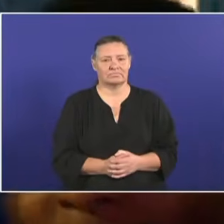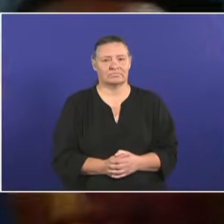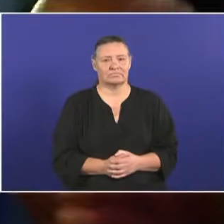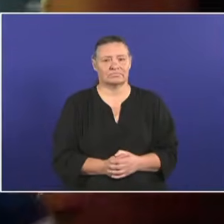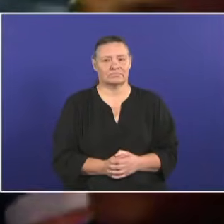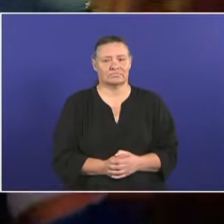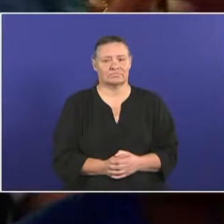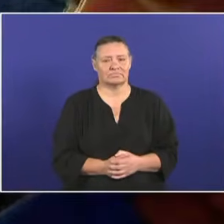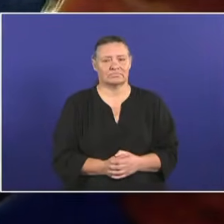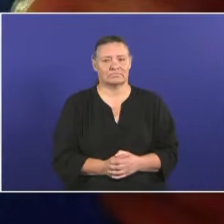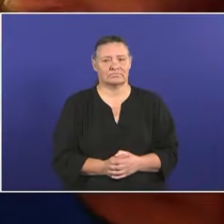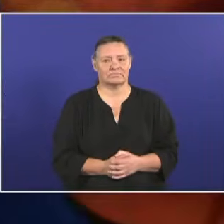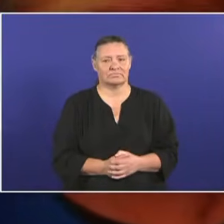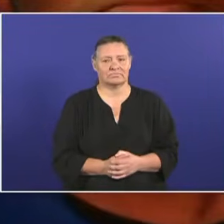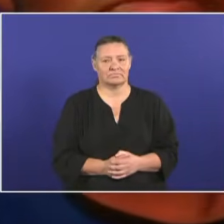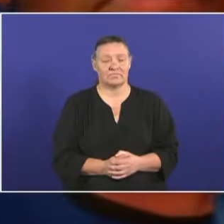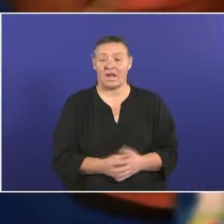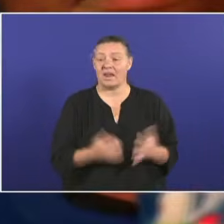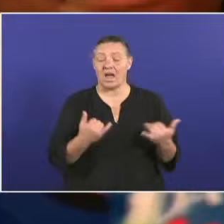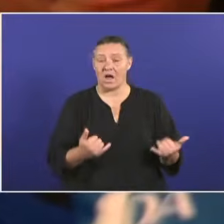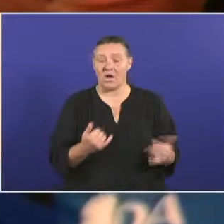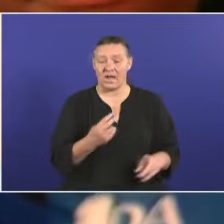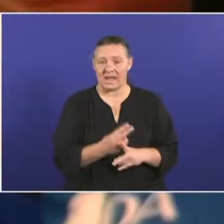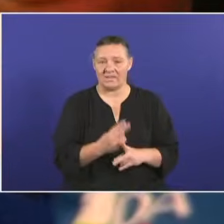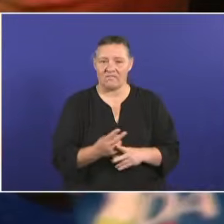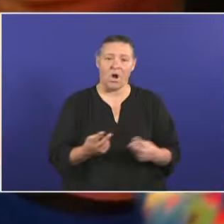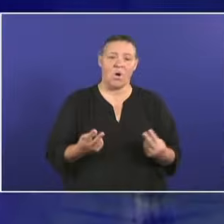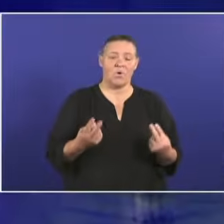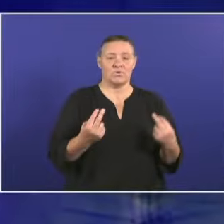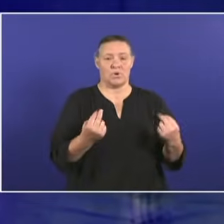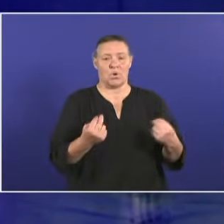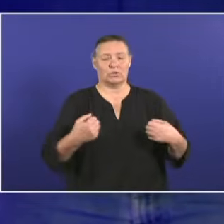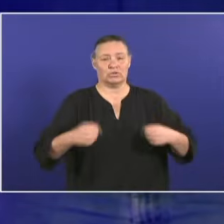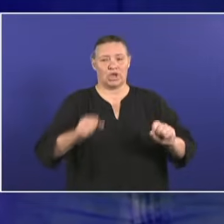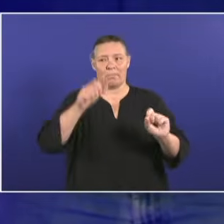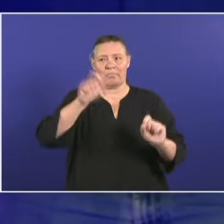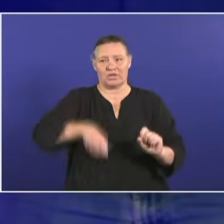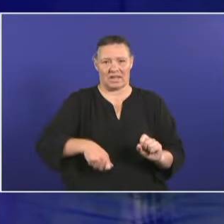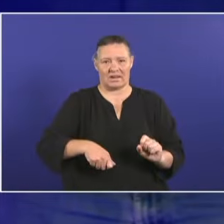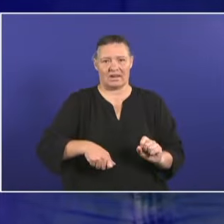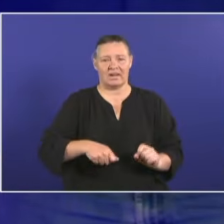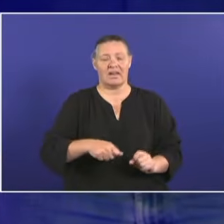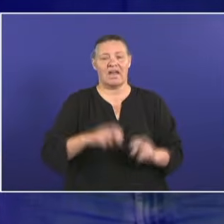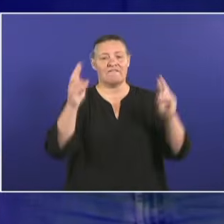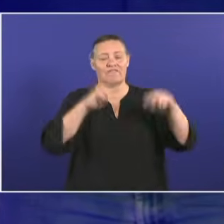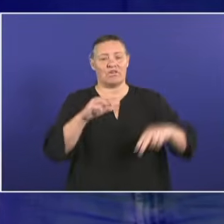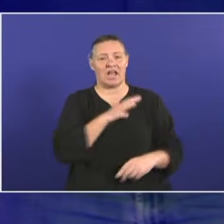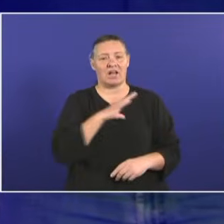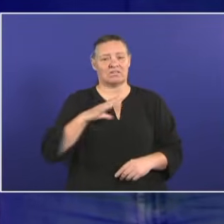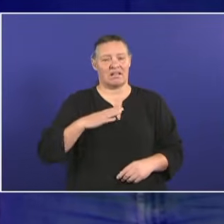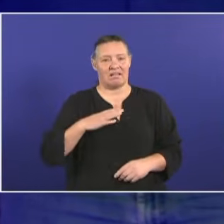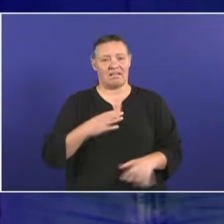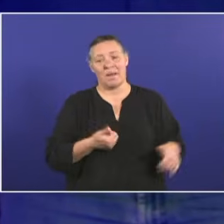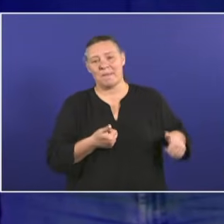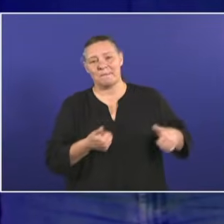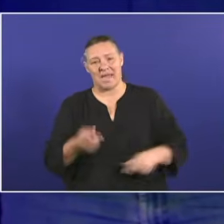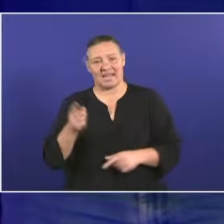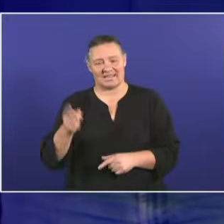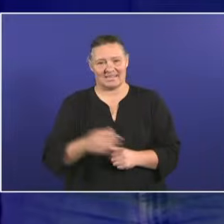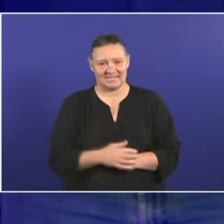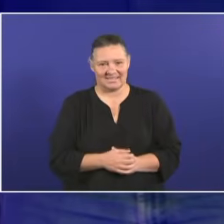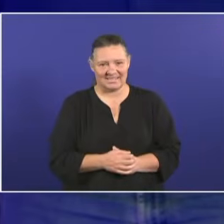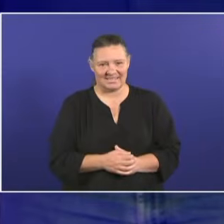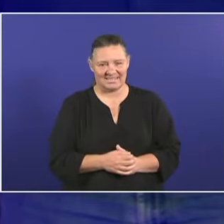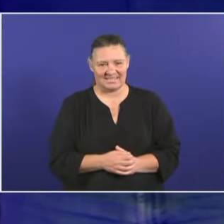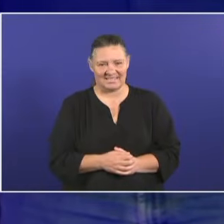And we'll try that again. And now, for our new chairperson of Federal Council, back to you, Desiree.